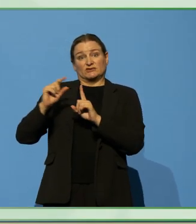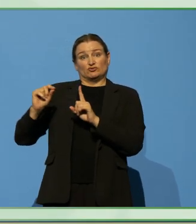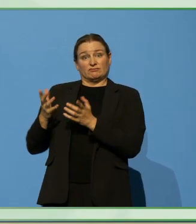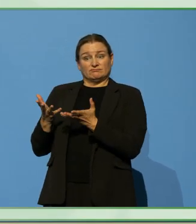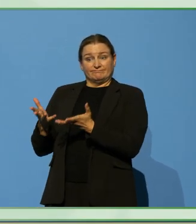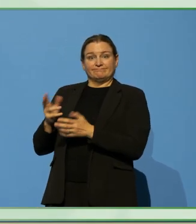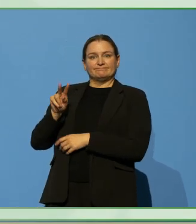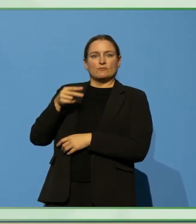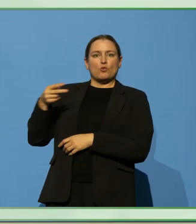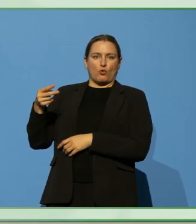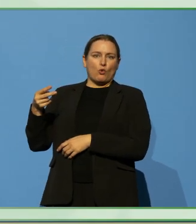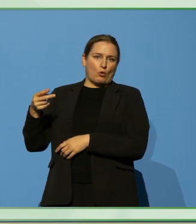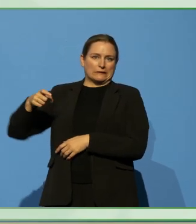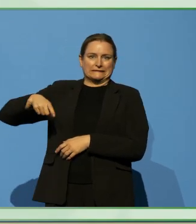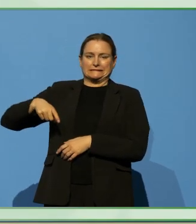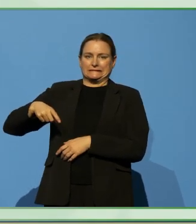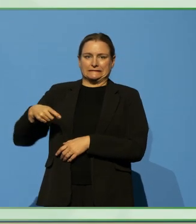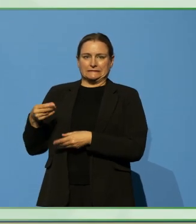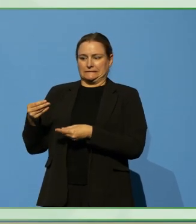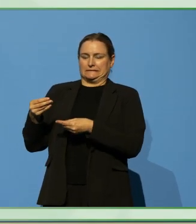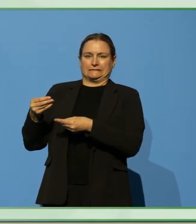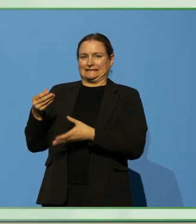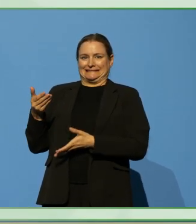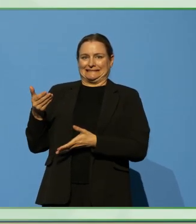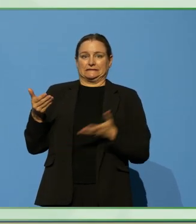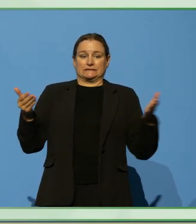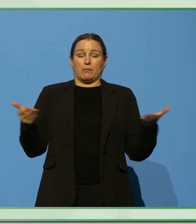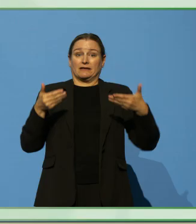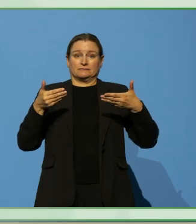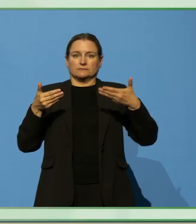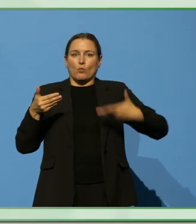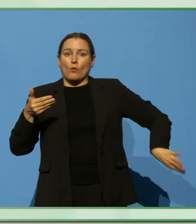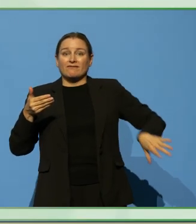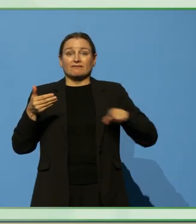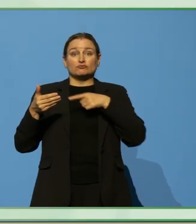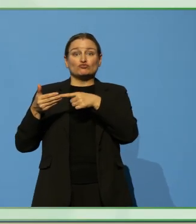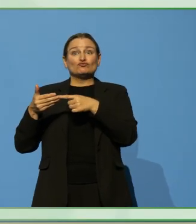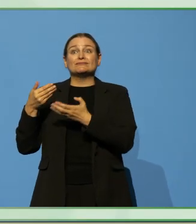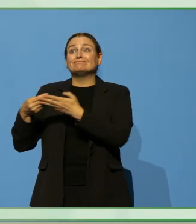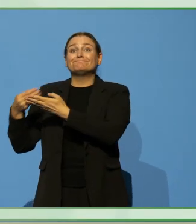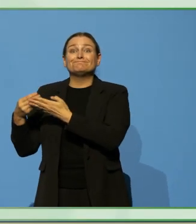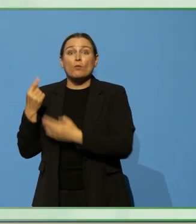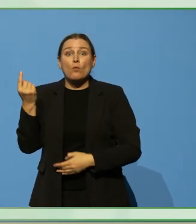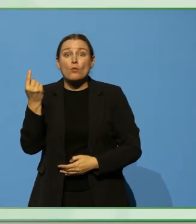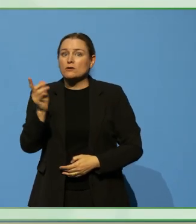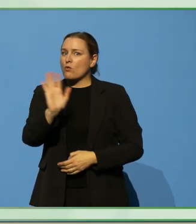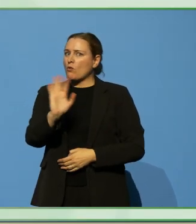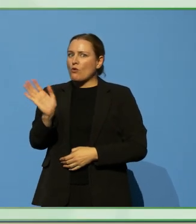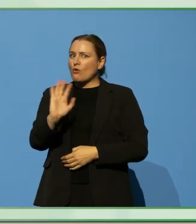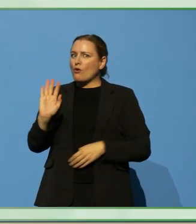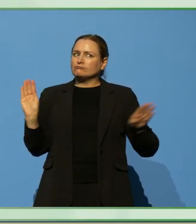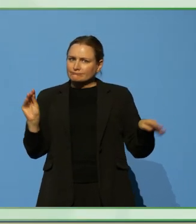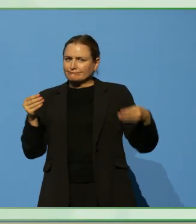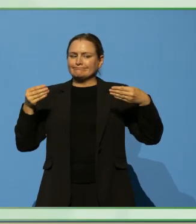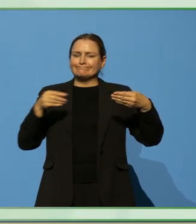there to be there next to cash and not replacing cash. So here you see a quote from Piero